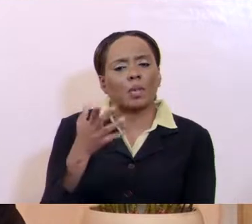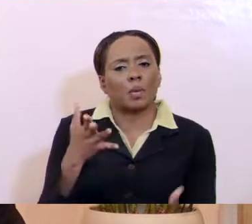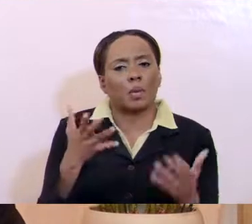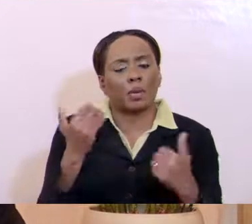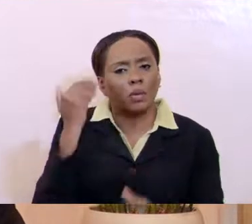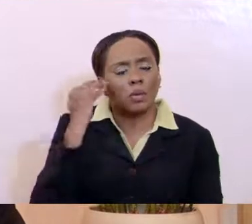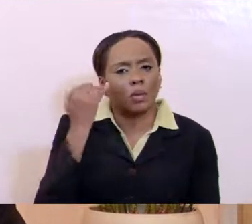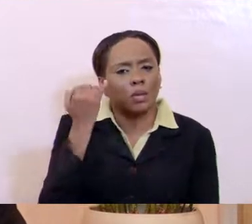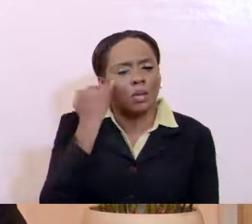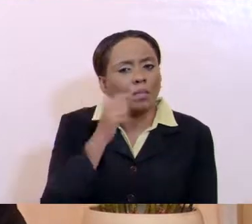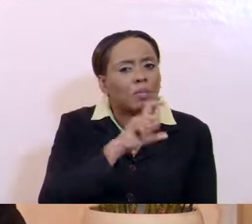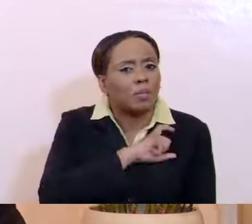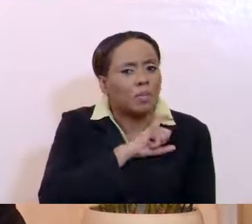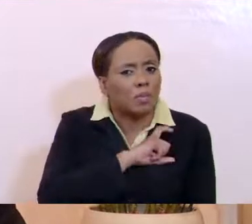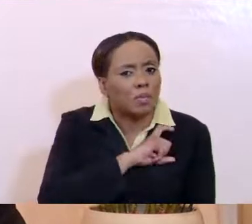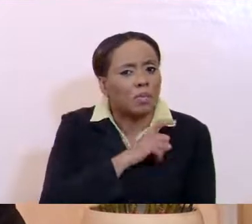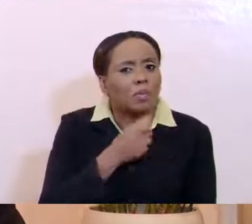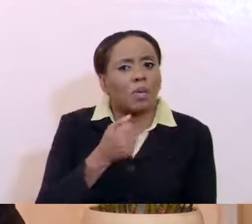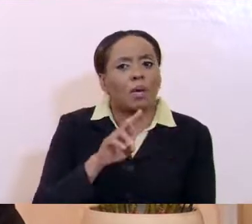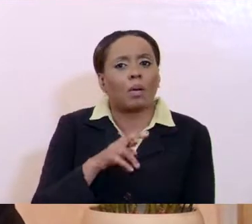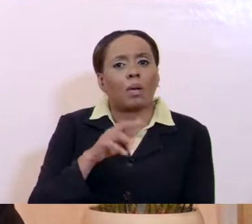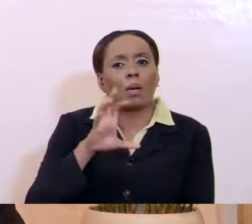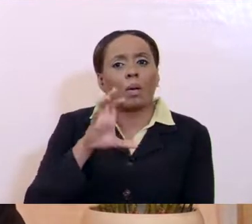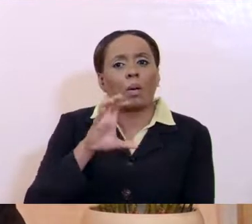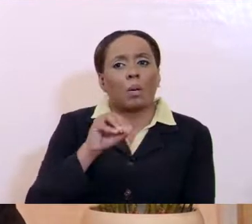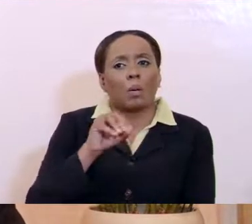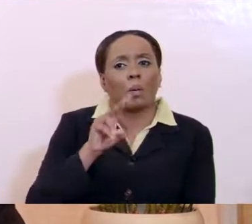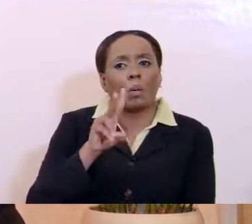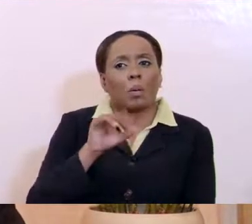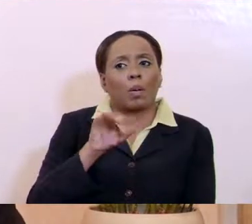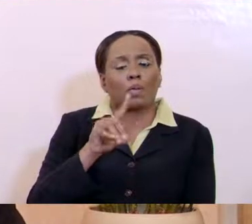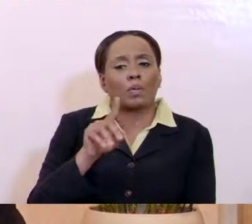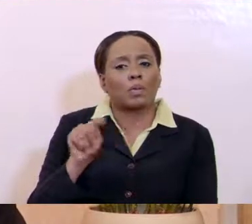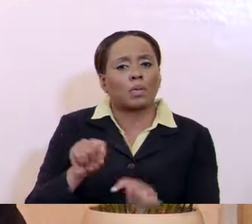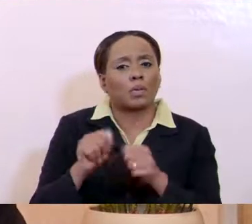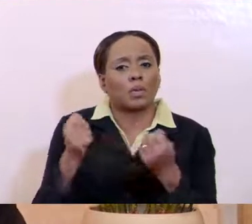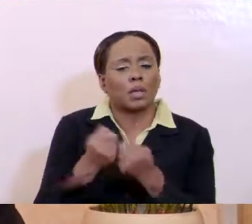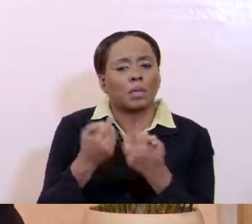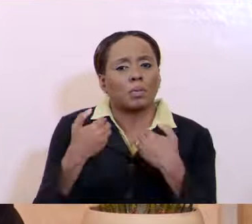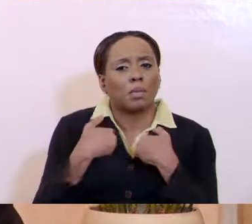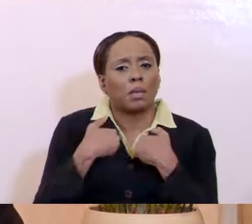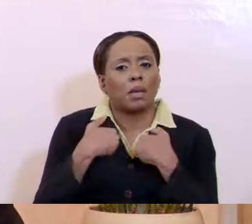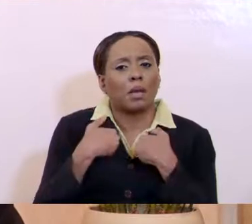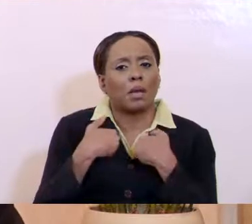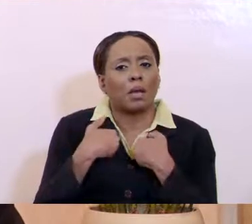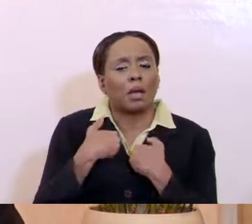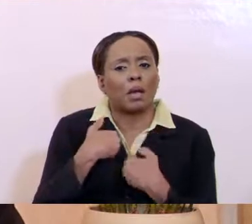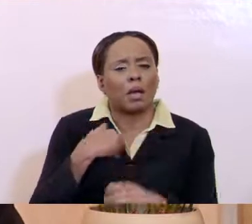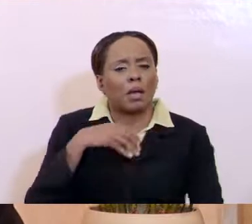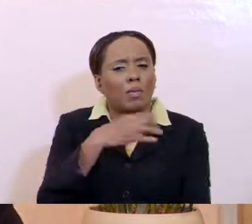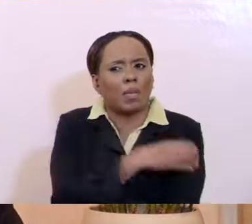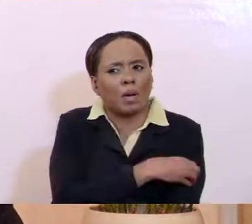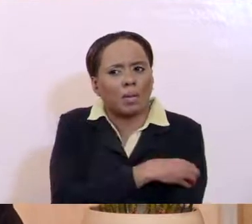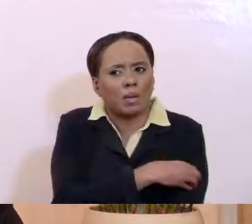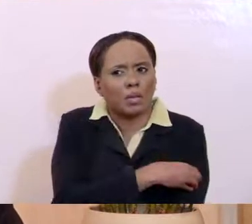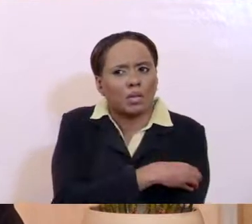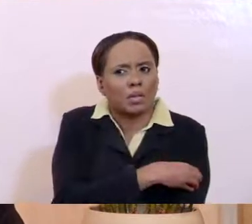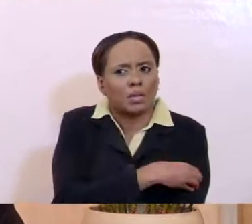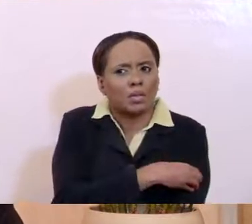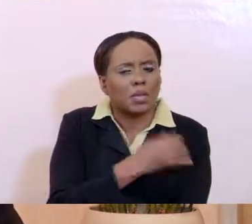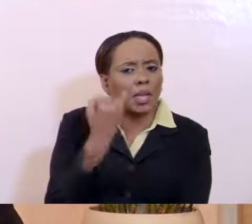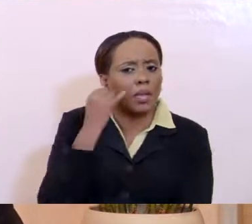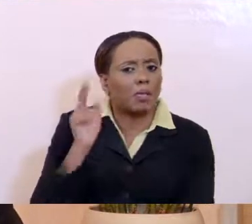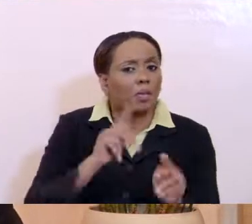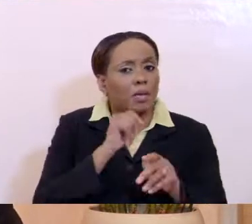police have law enforcement powers where individuals do not ensure that people follow